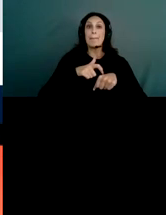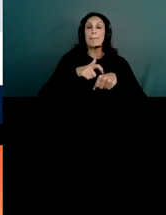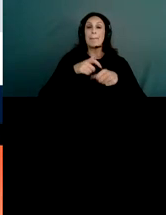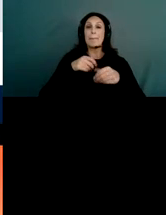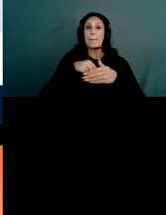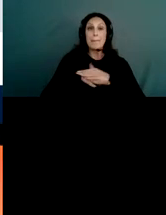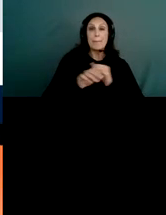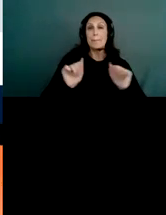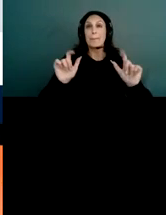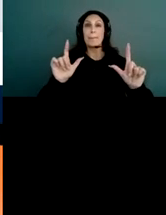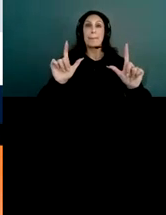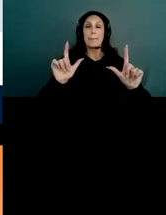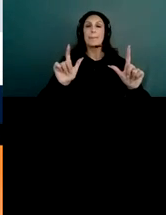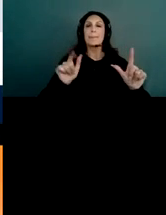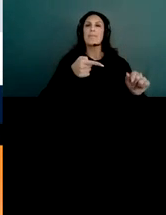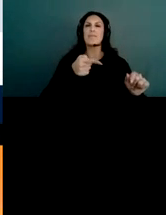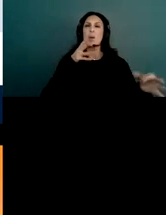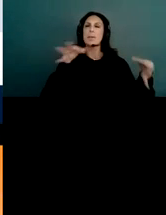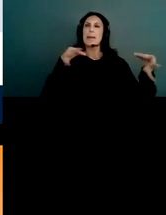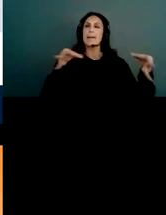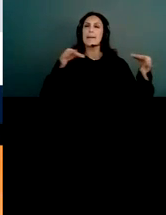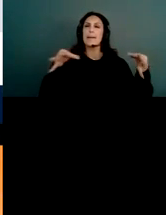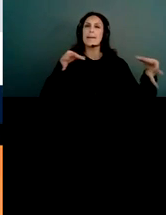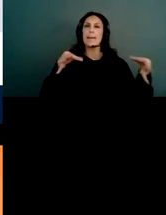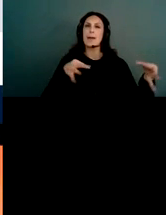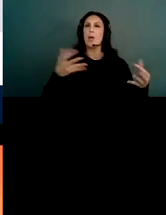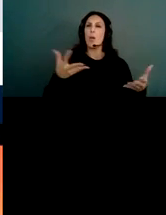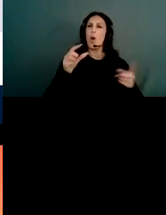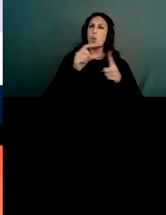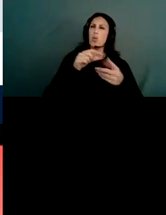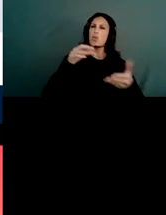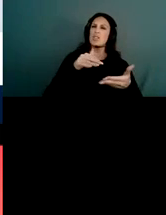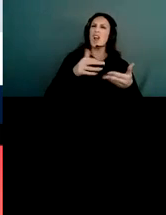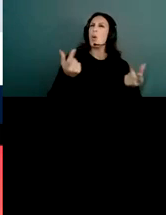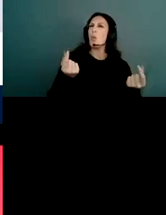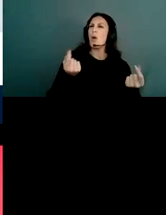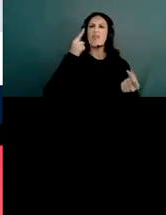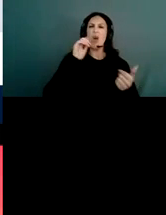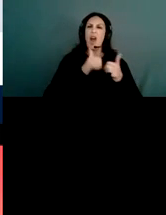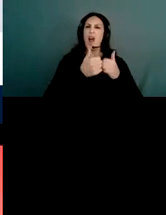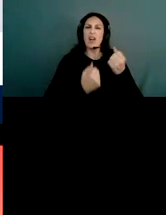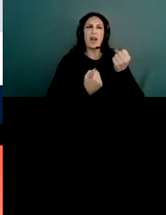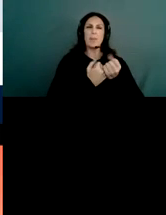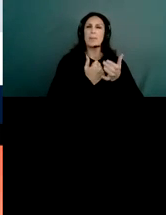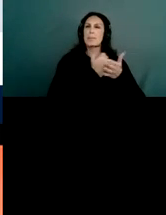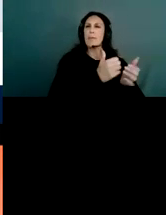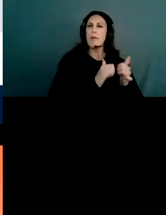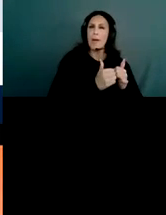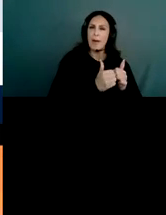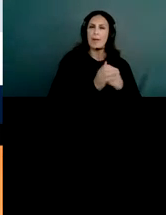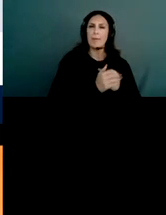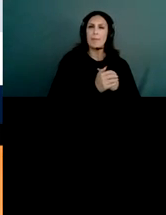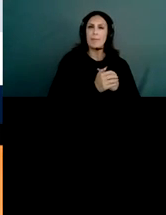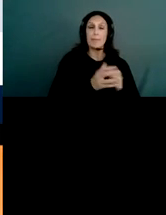introductory video explaining what the area of study is and why it is important. Students begin working on the activities in their current